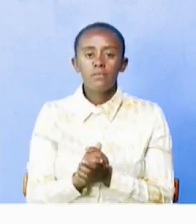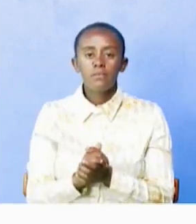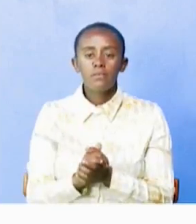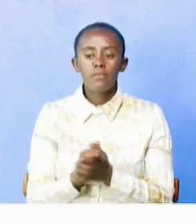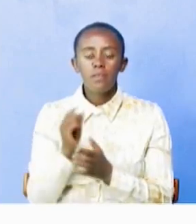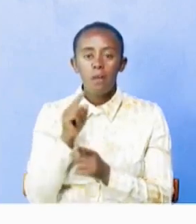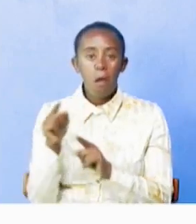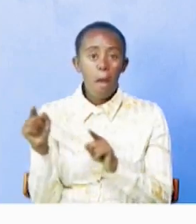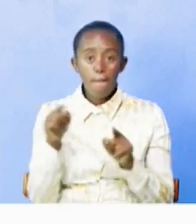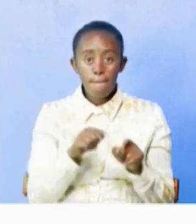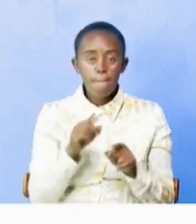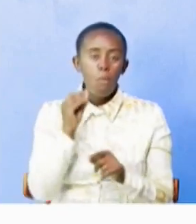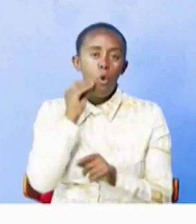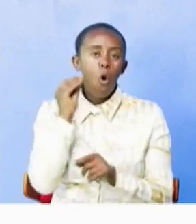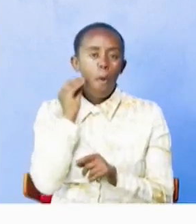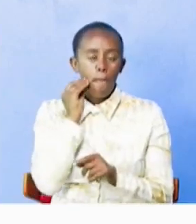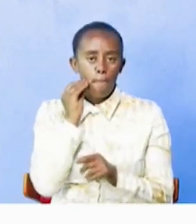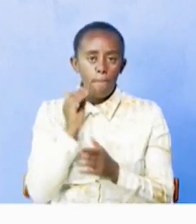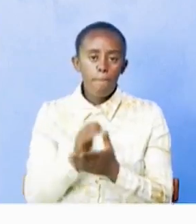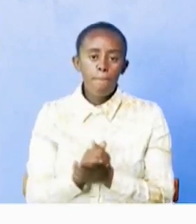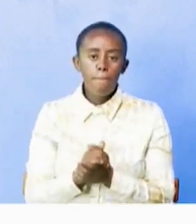come home.